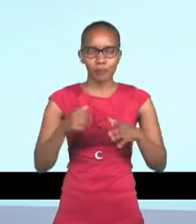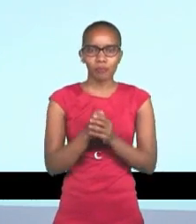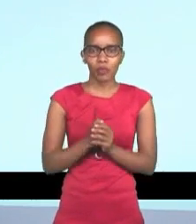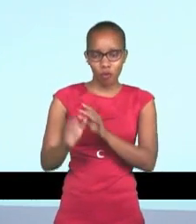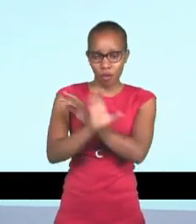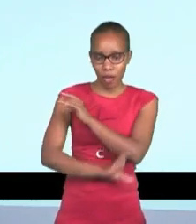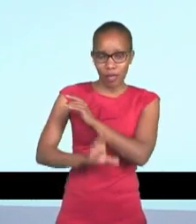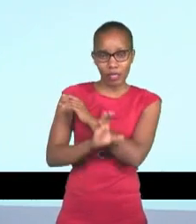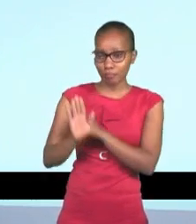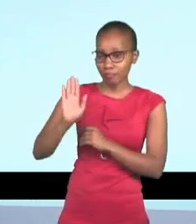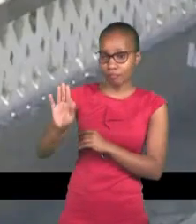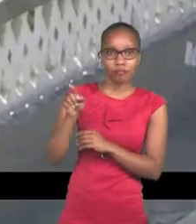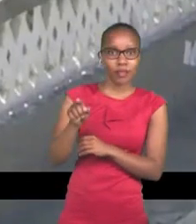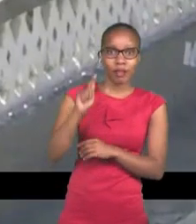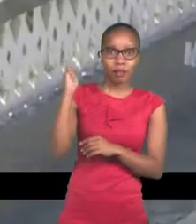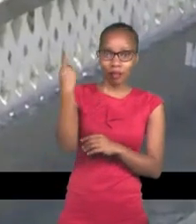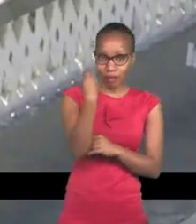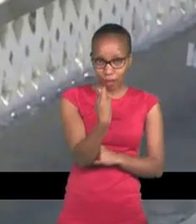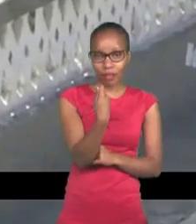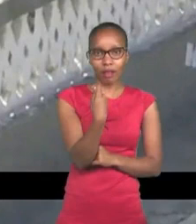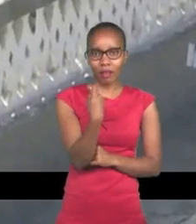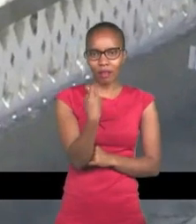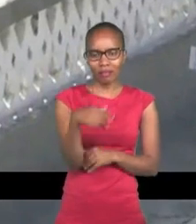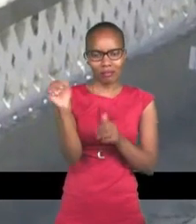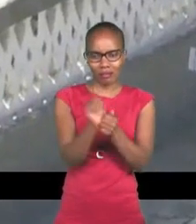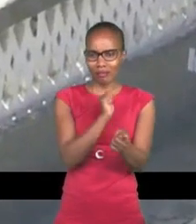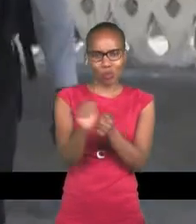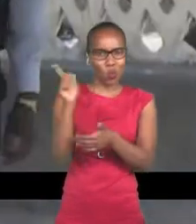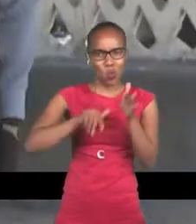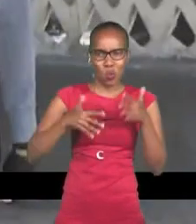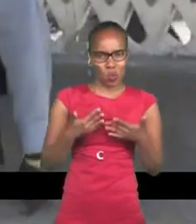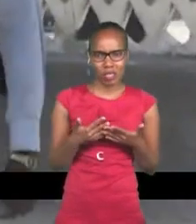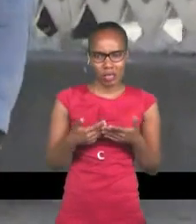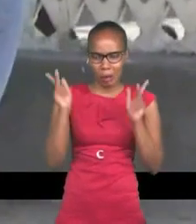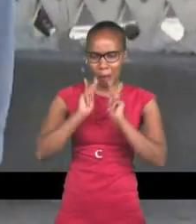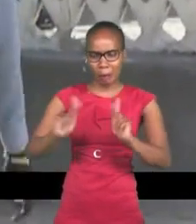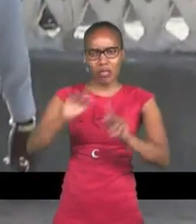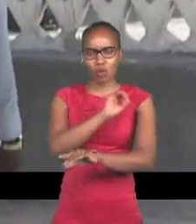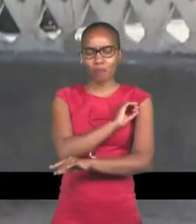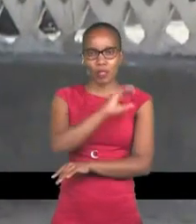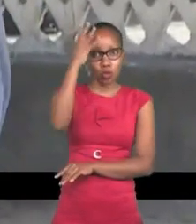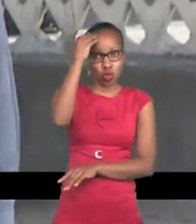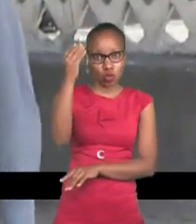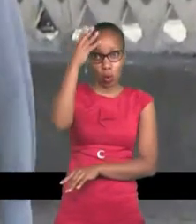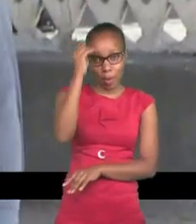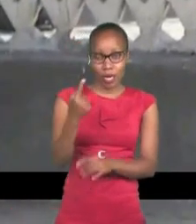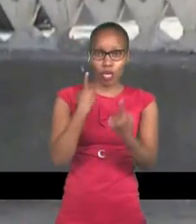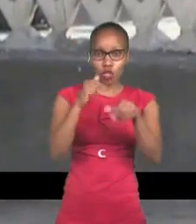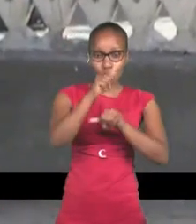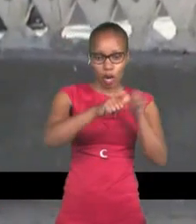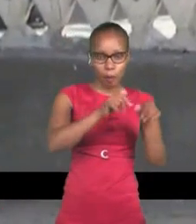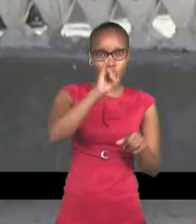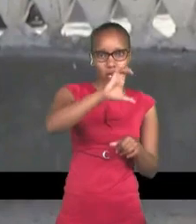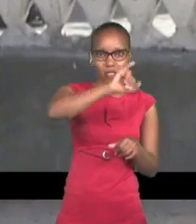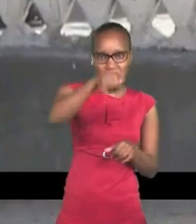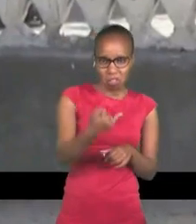his country that Kenya is interfering with their sovereignty. The Somali statement did not mention ICJ, nor